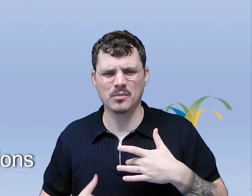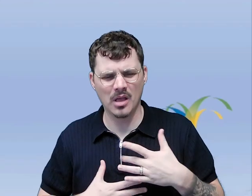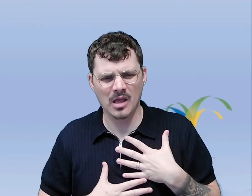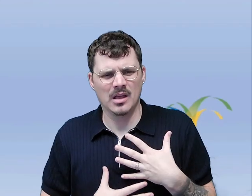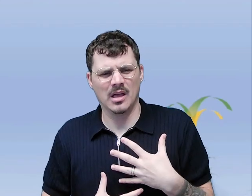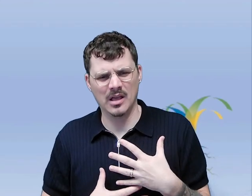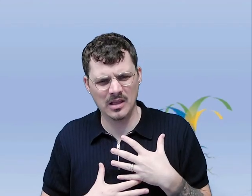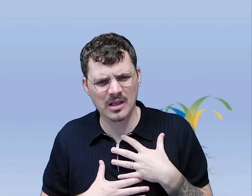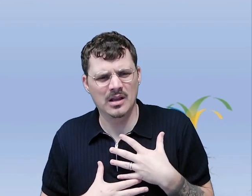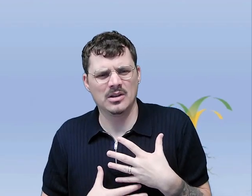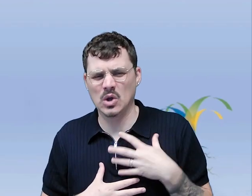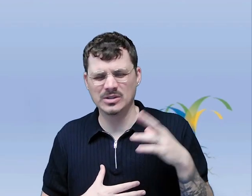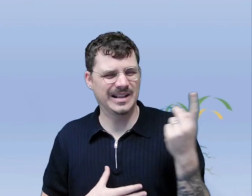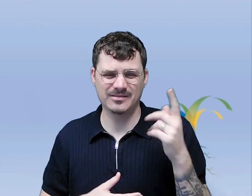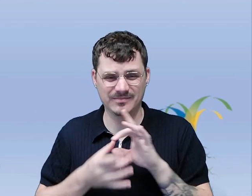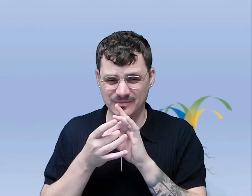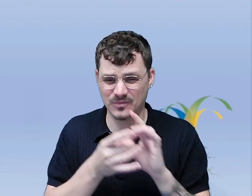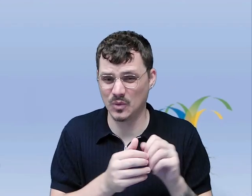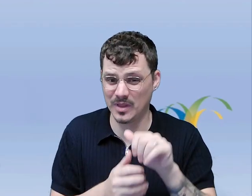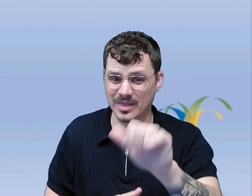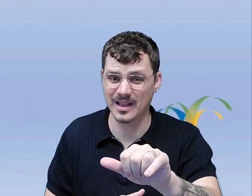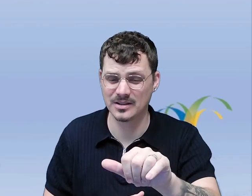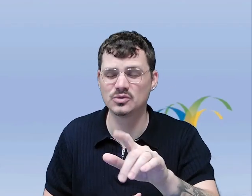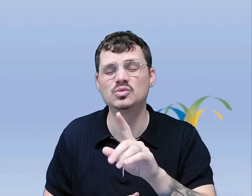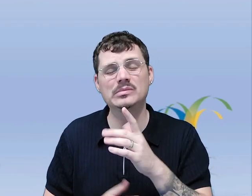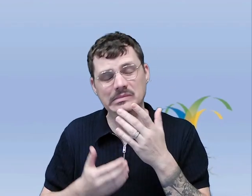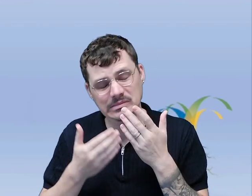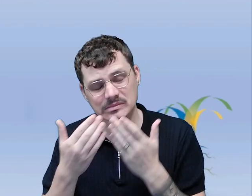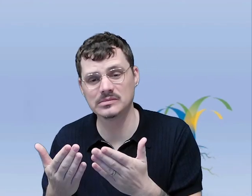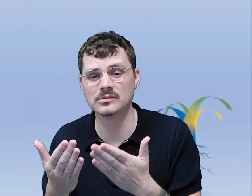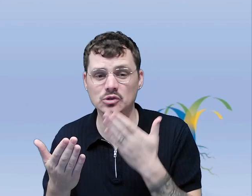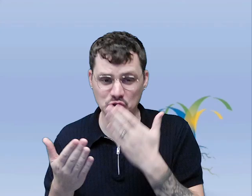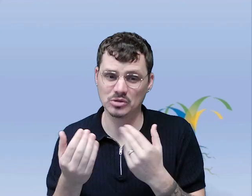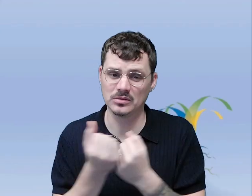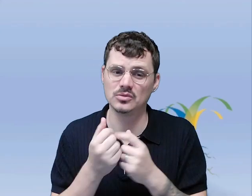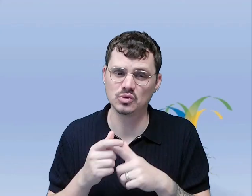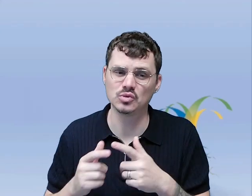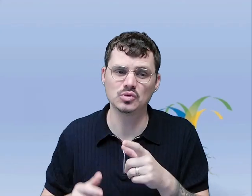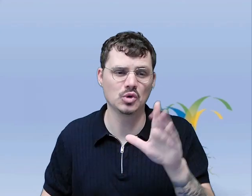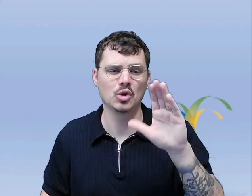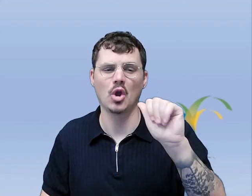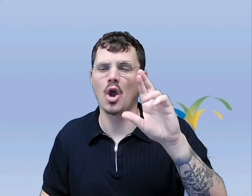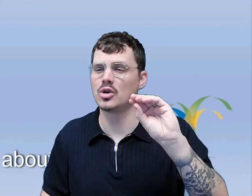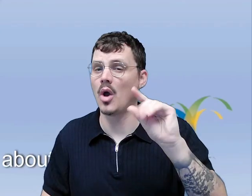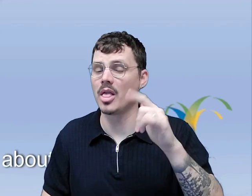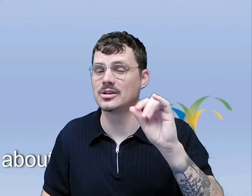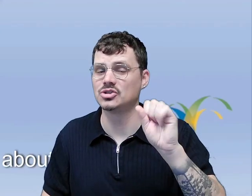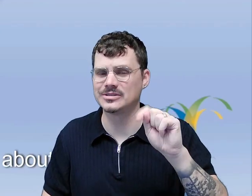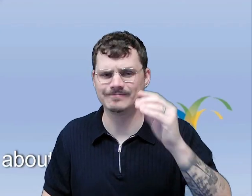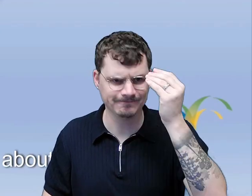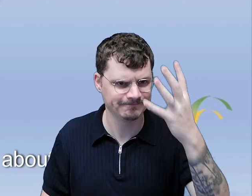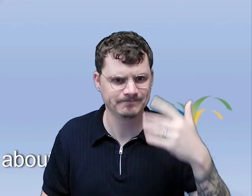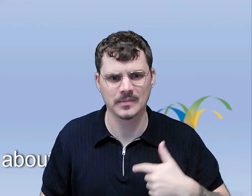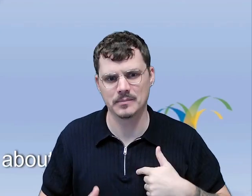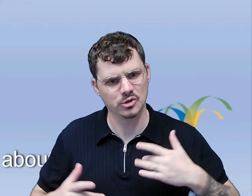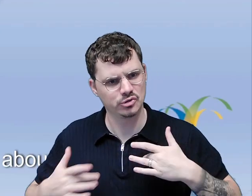palpitations or they're breathless or something of that nature, really good idea to say to the